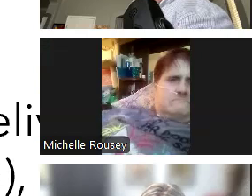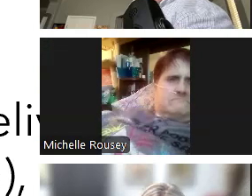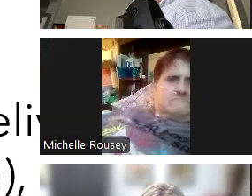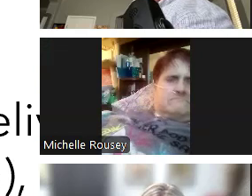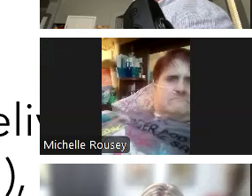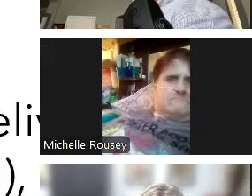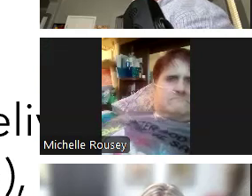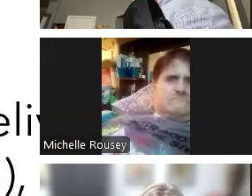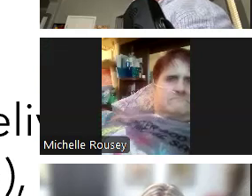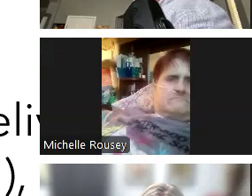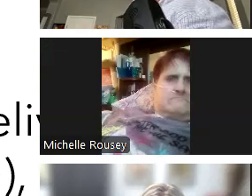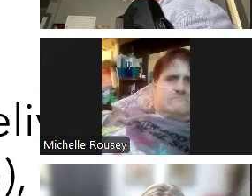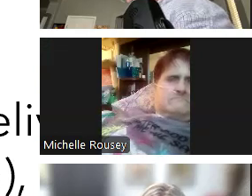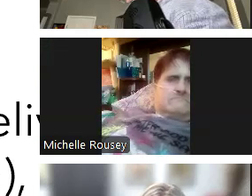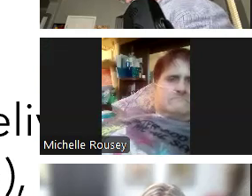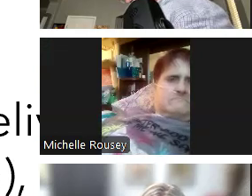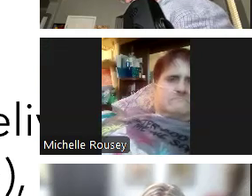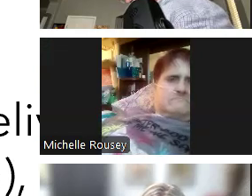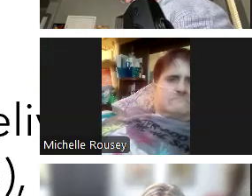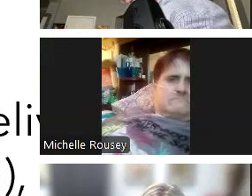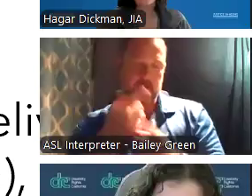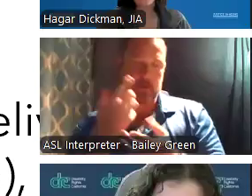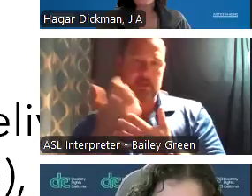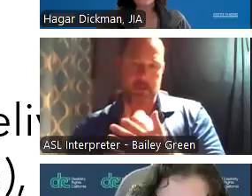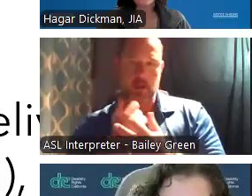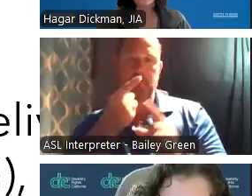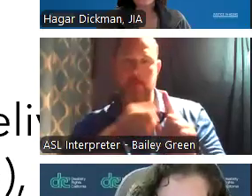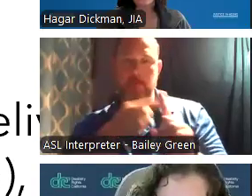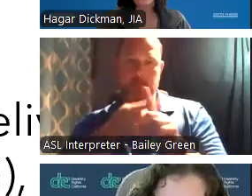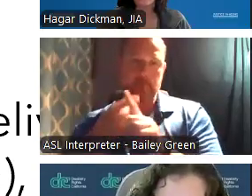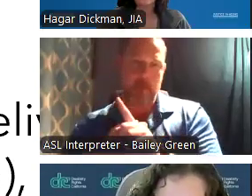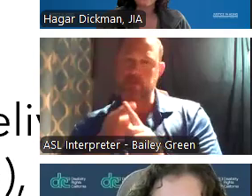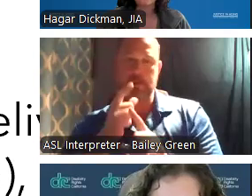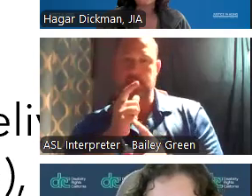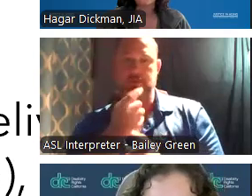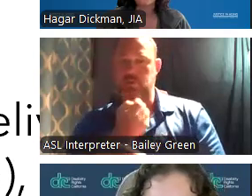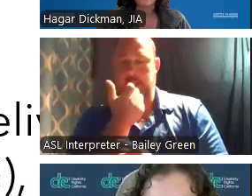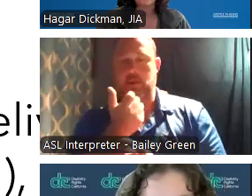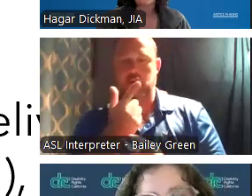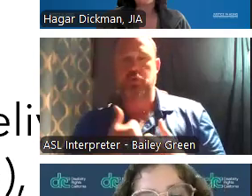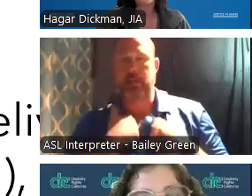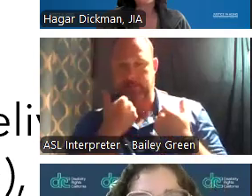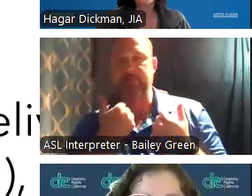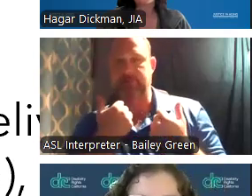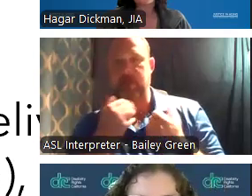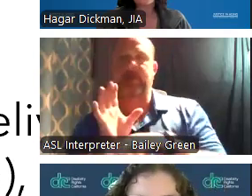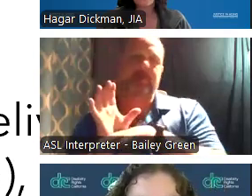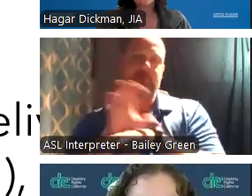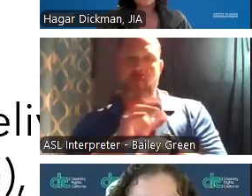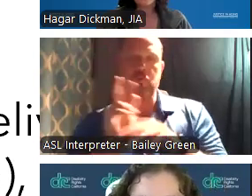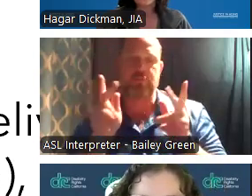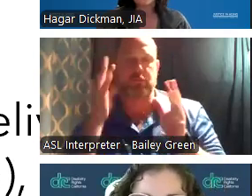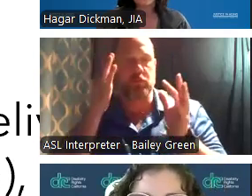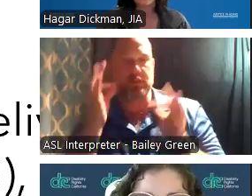down to $600 a month income on a monthly basis is just too little for people to live on, and it forces people to